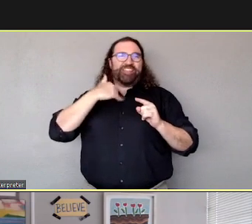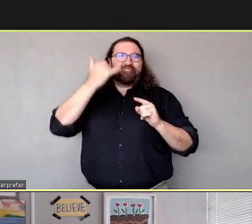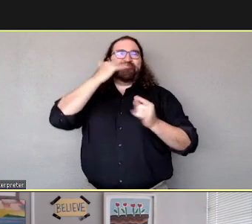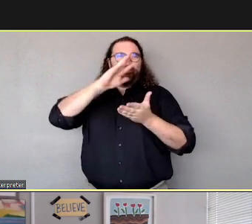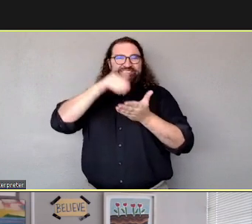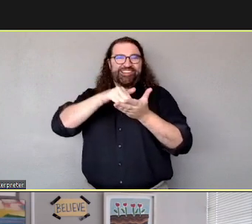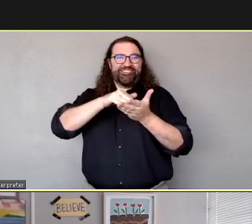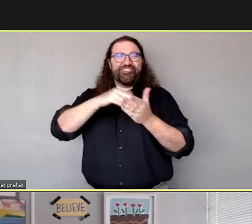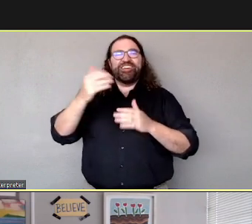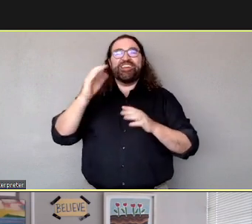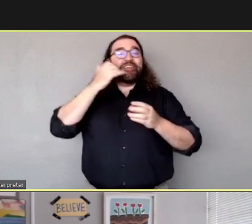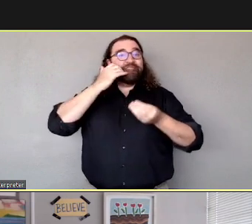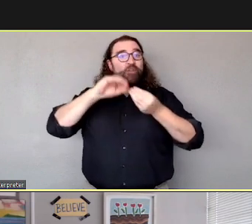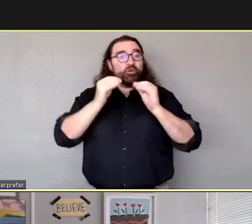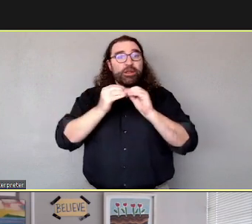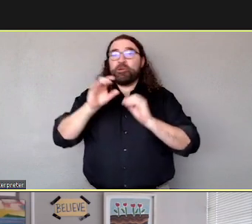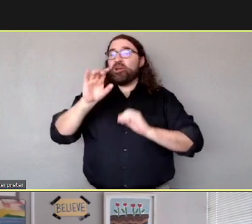at